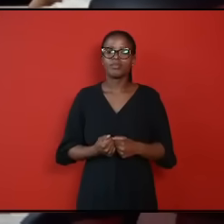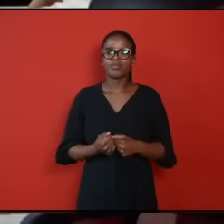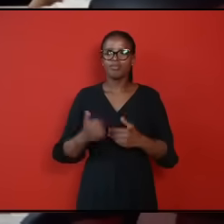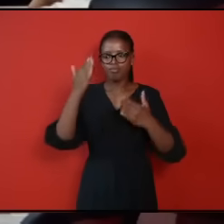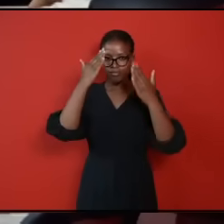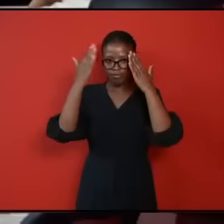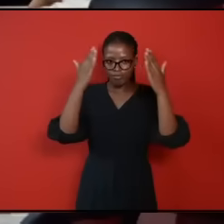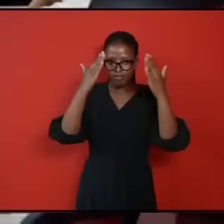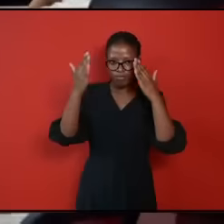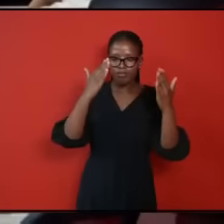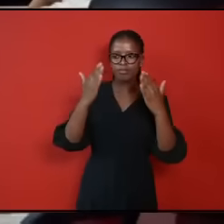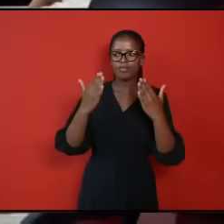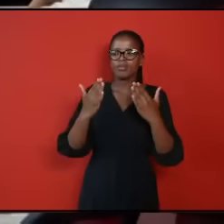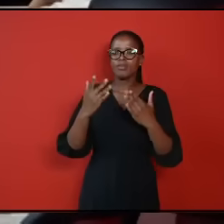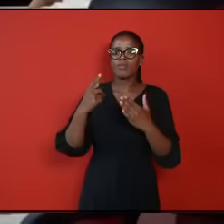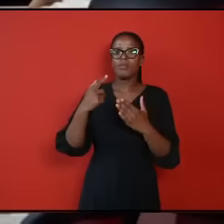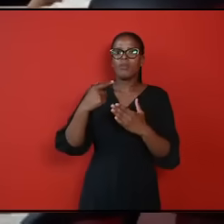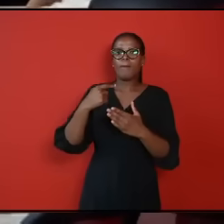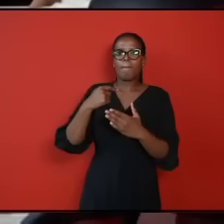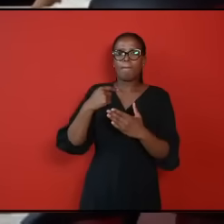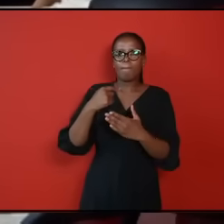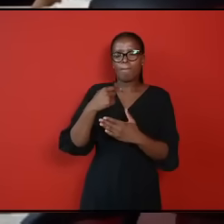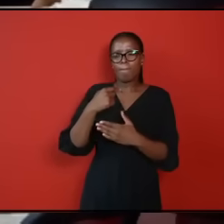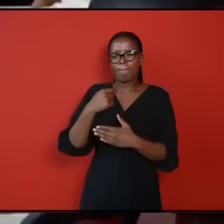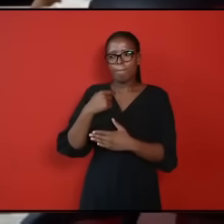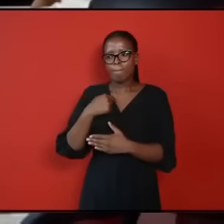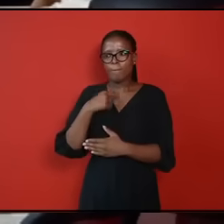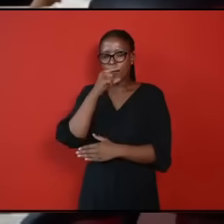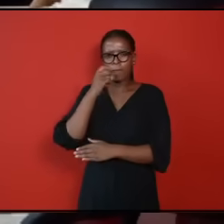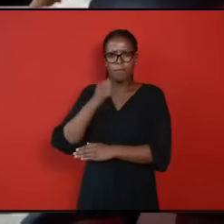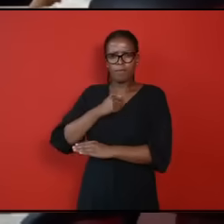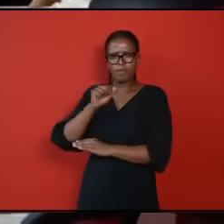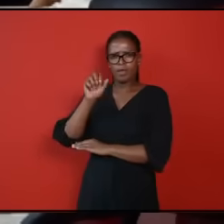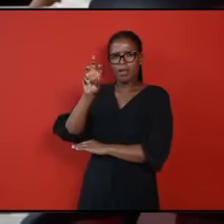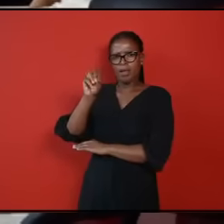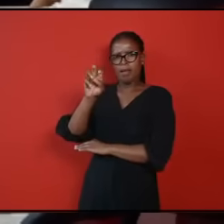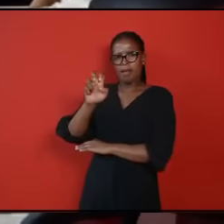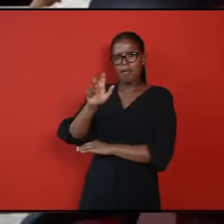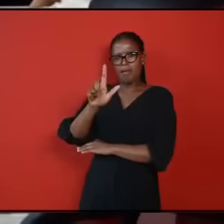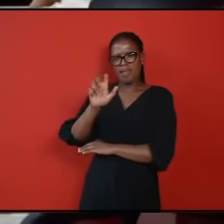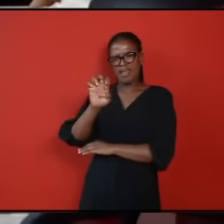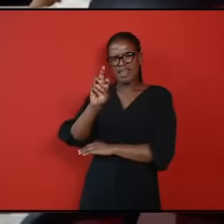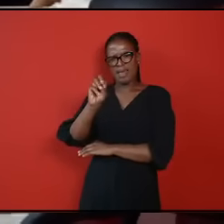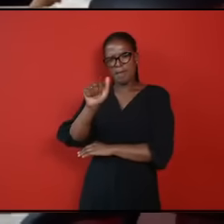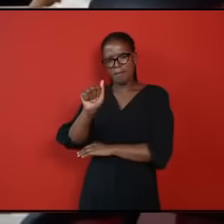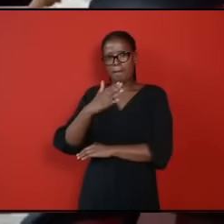Brayton here again from Netwerk 24. Mr. Malema, my question is more